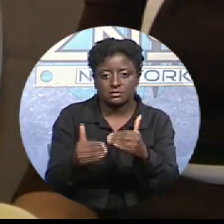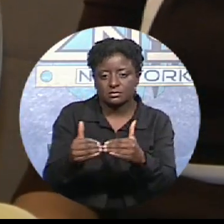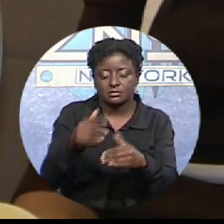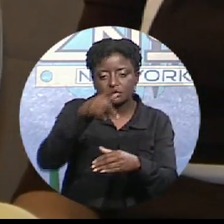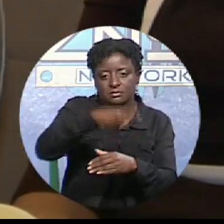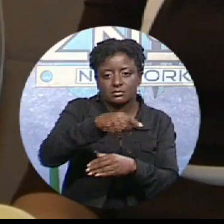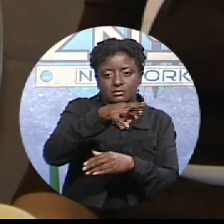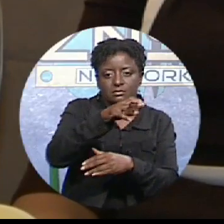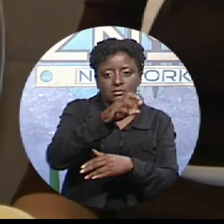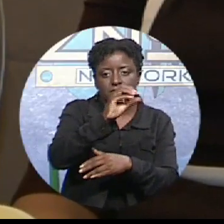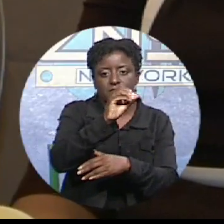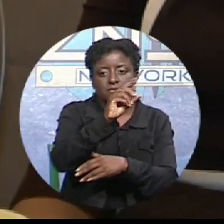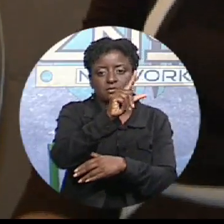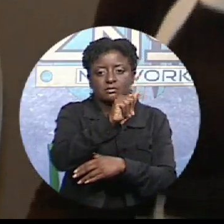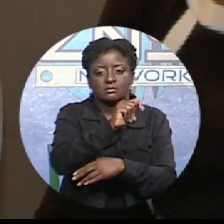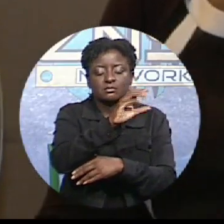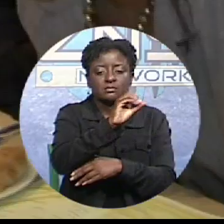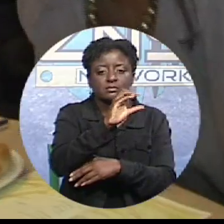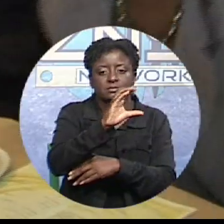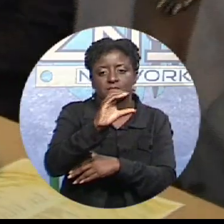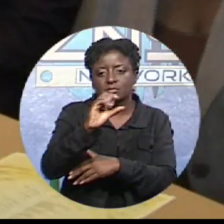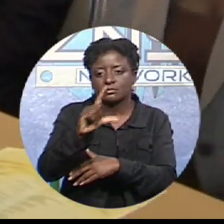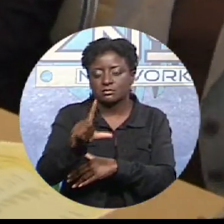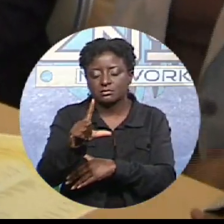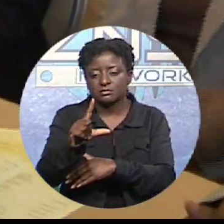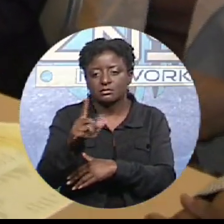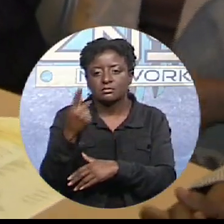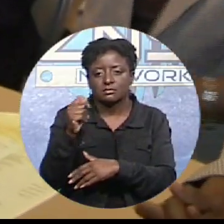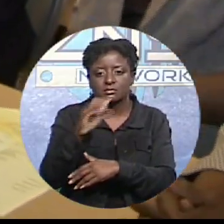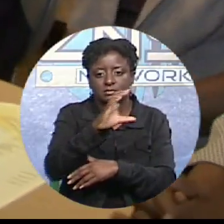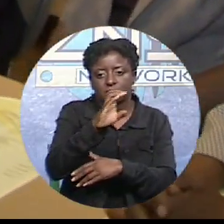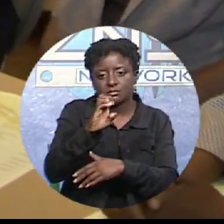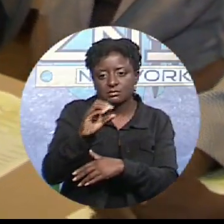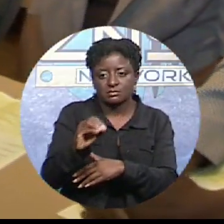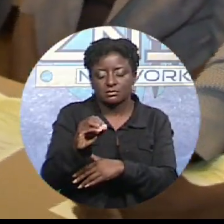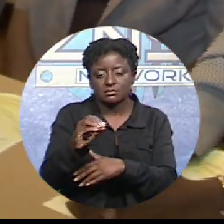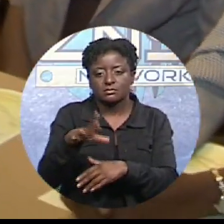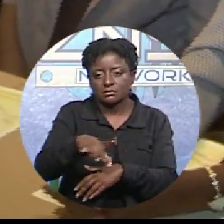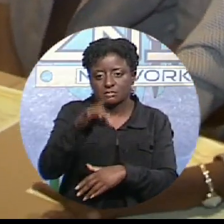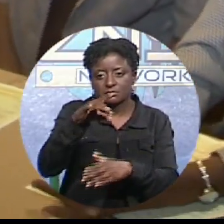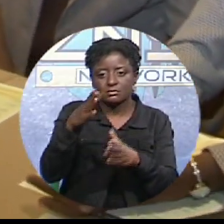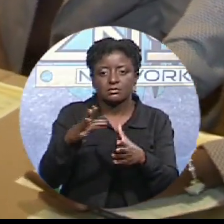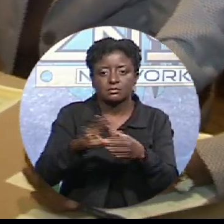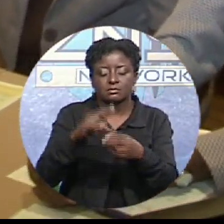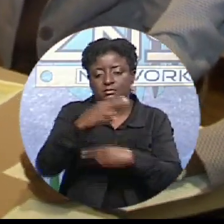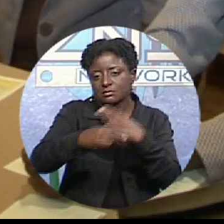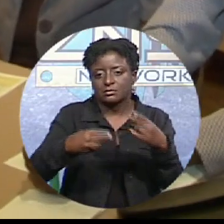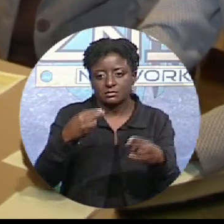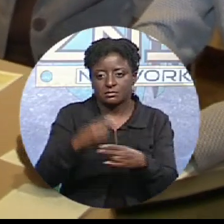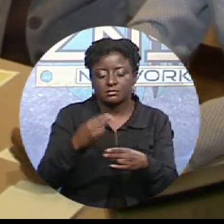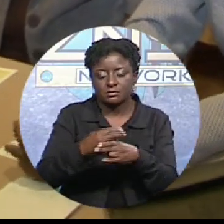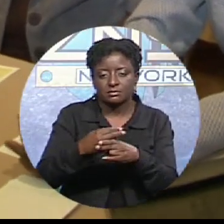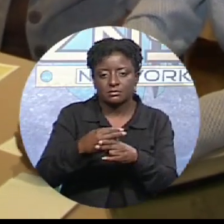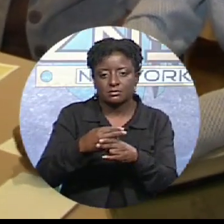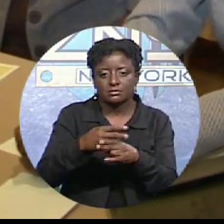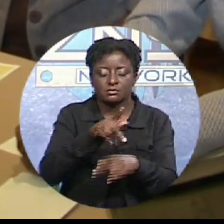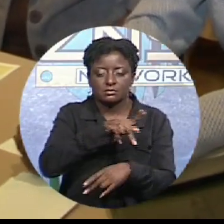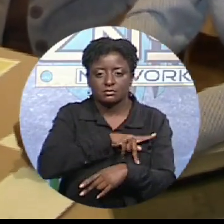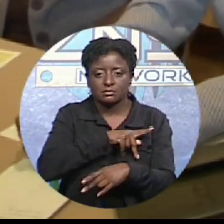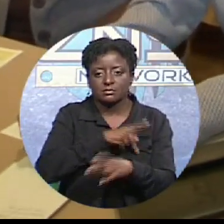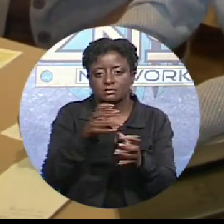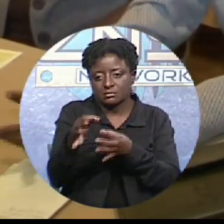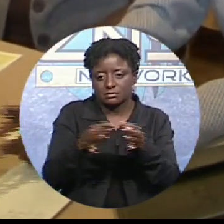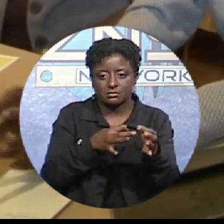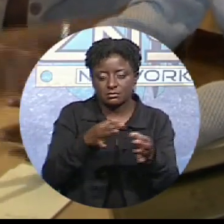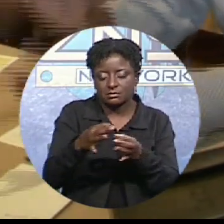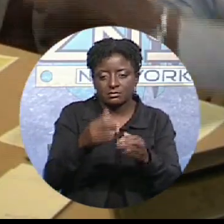and China. The CEO and founder of Universal Protocol, Mrs. Jennifer Brainin, explained the progress the company has made since its